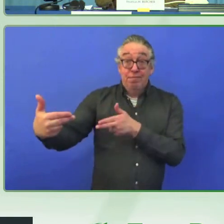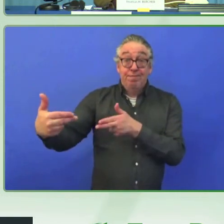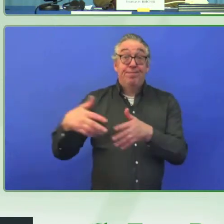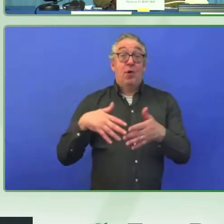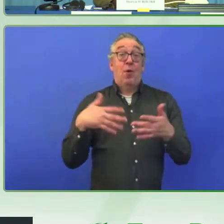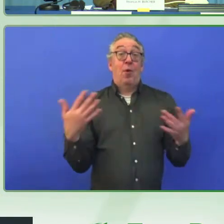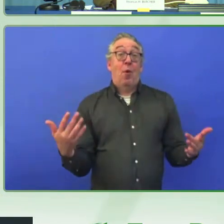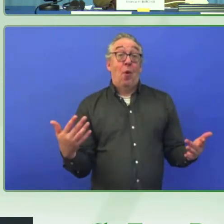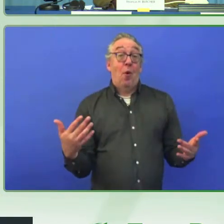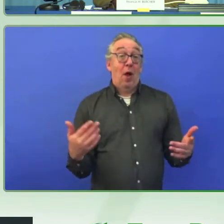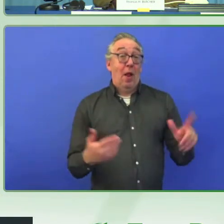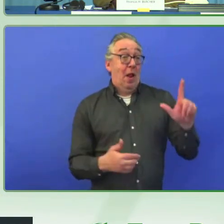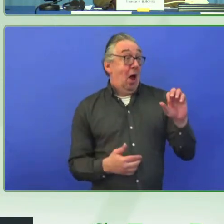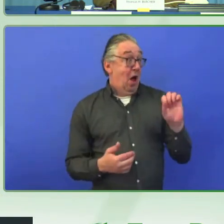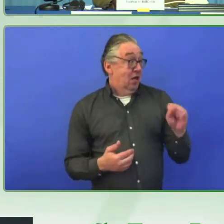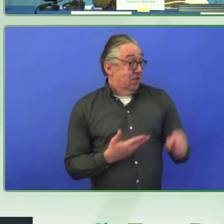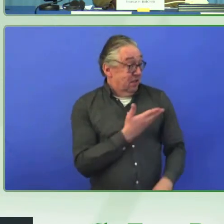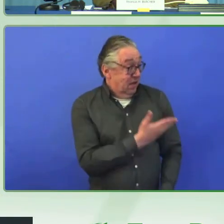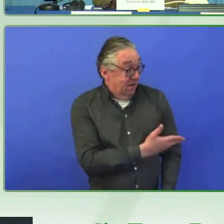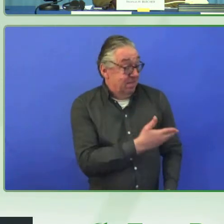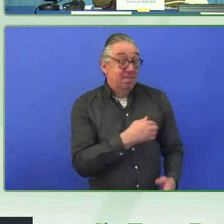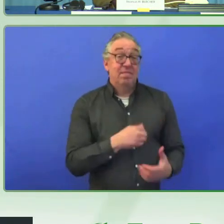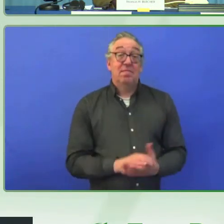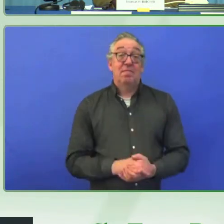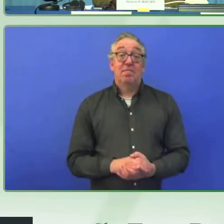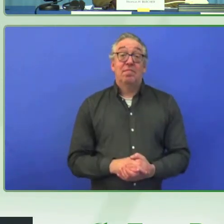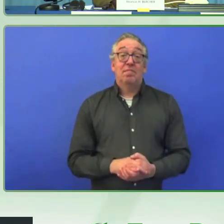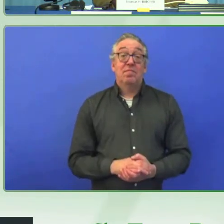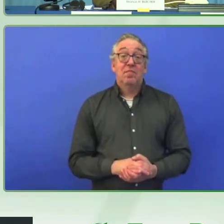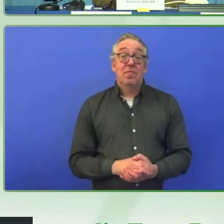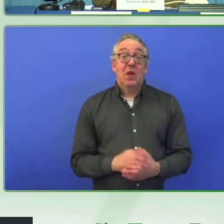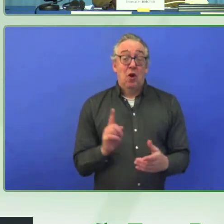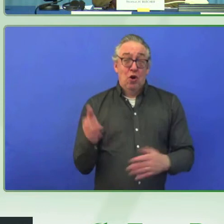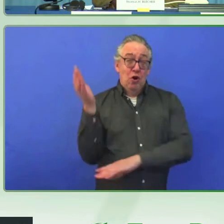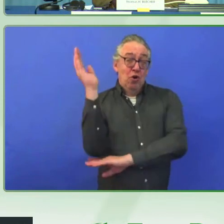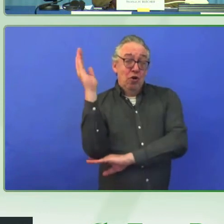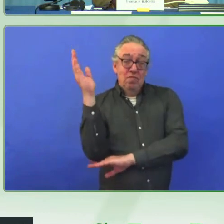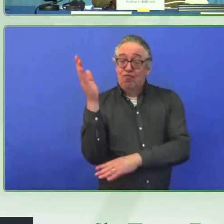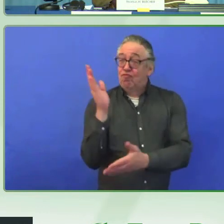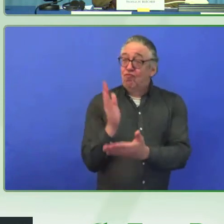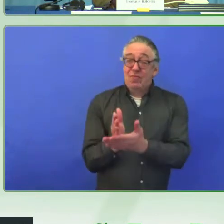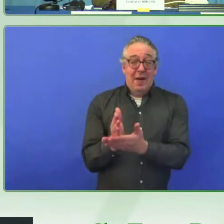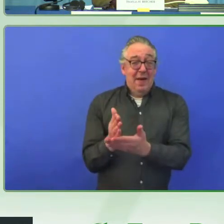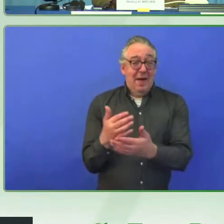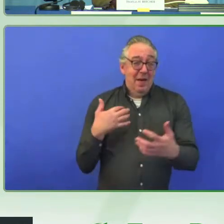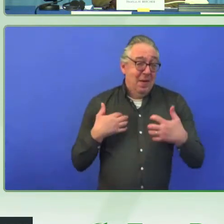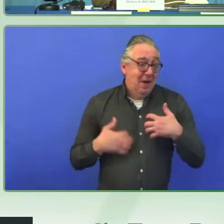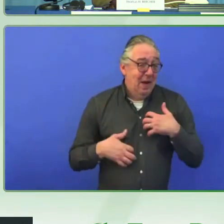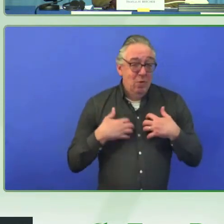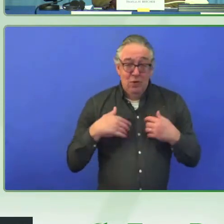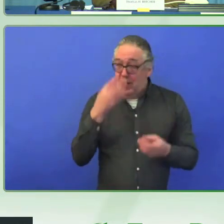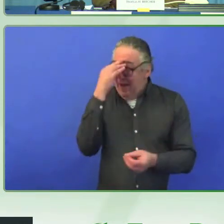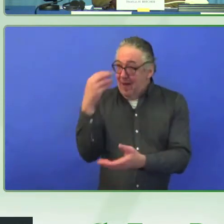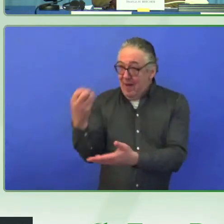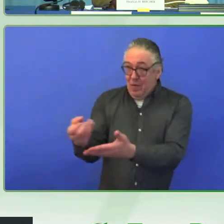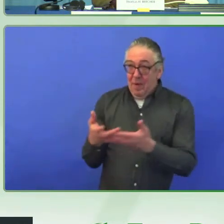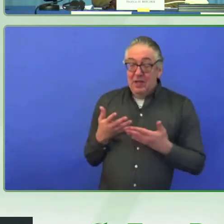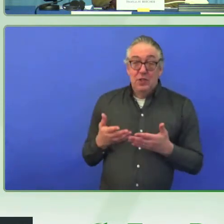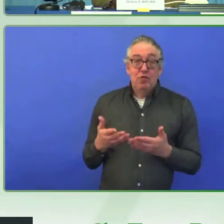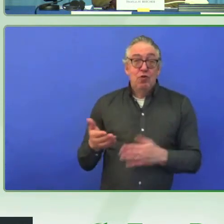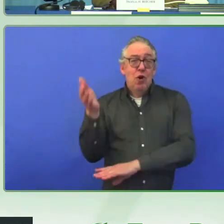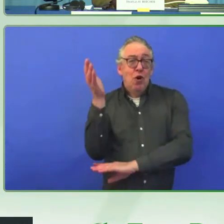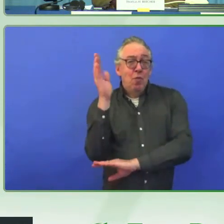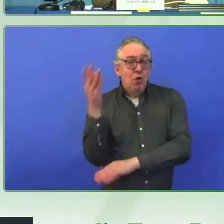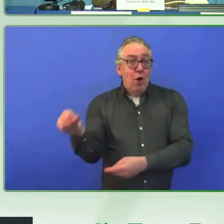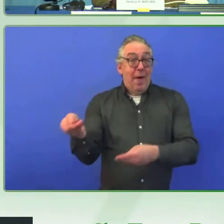and say I think we received some really very interesting information and inspirational presentations,